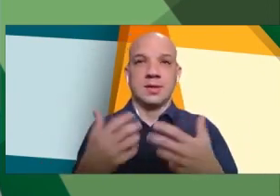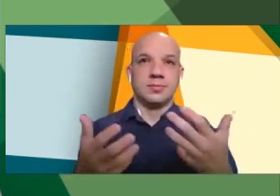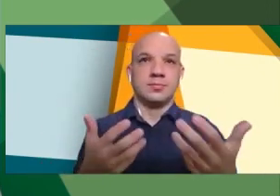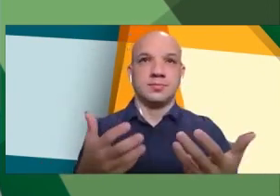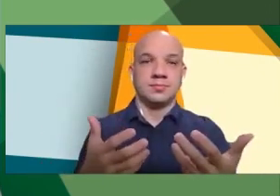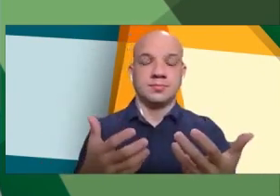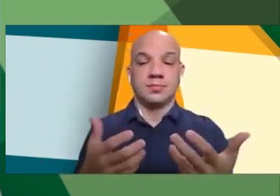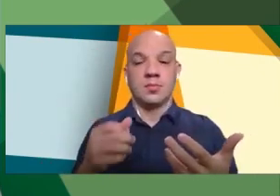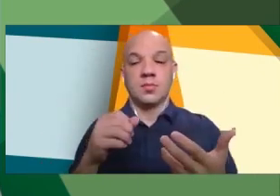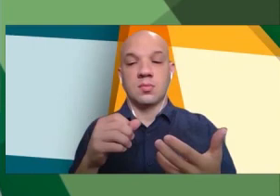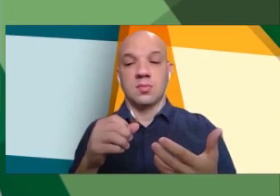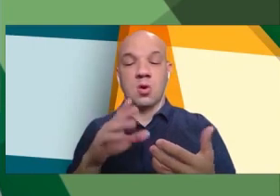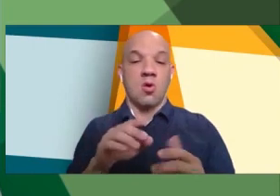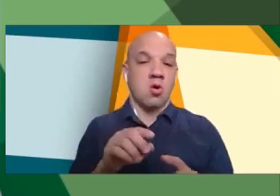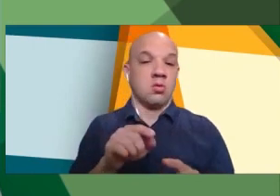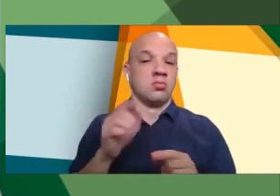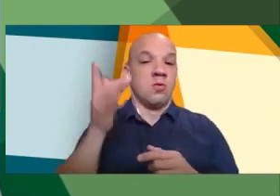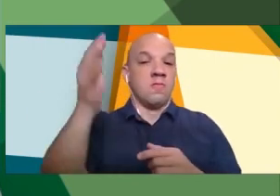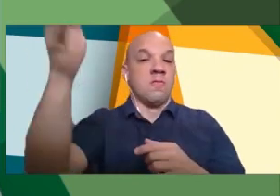all prospective proposer must